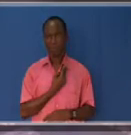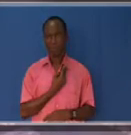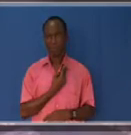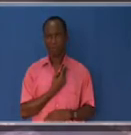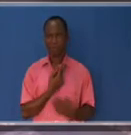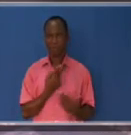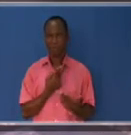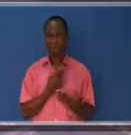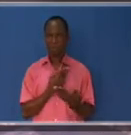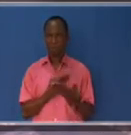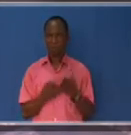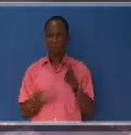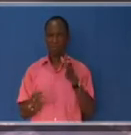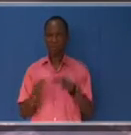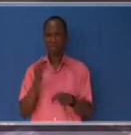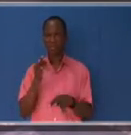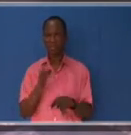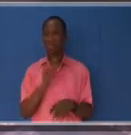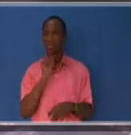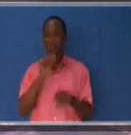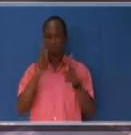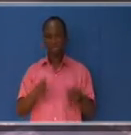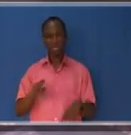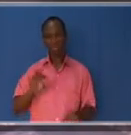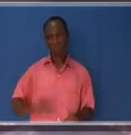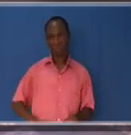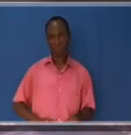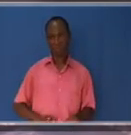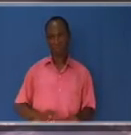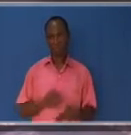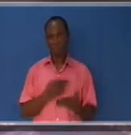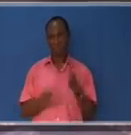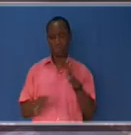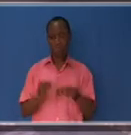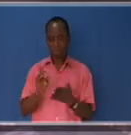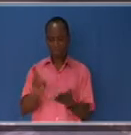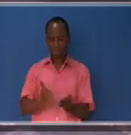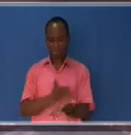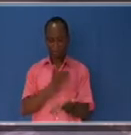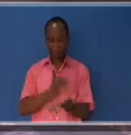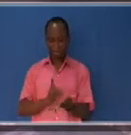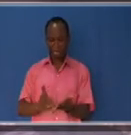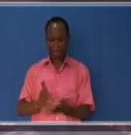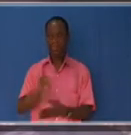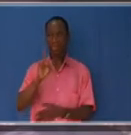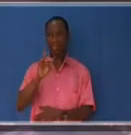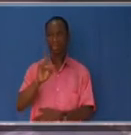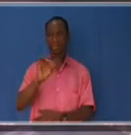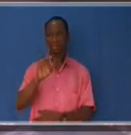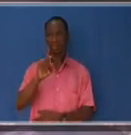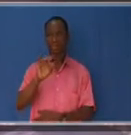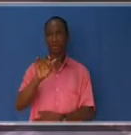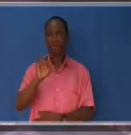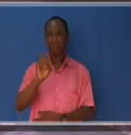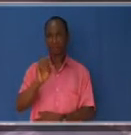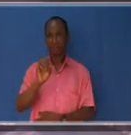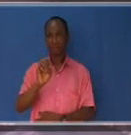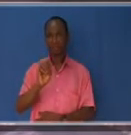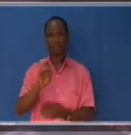cannot refer to the Holy Spirit as your prophet. He is a divine person, and he came